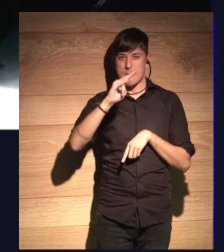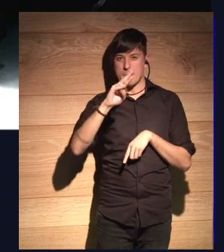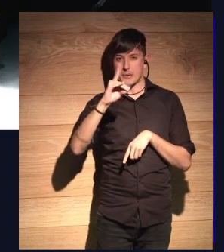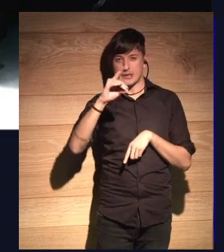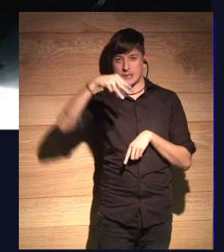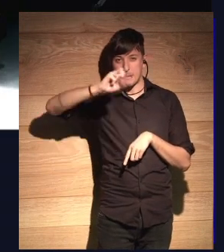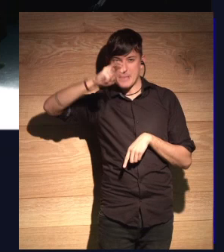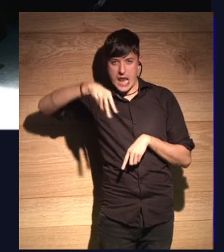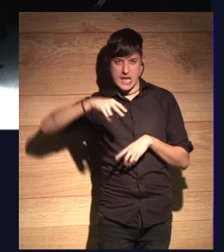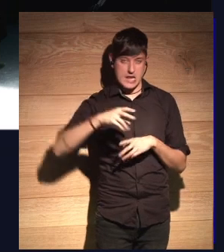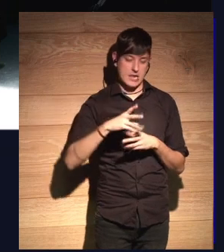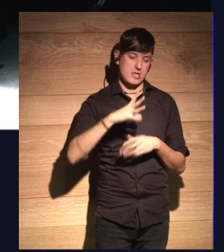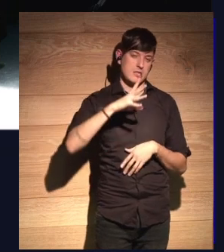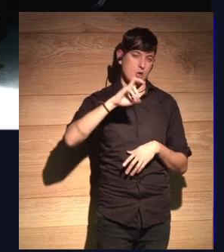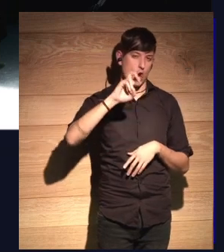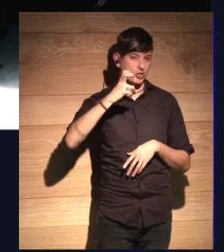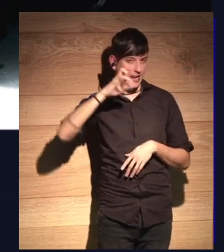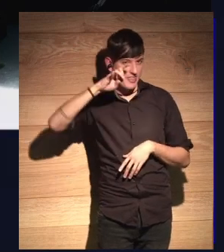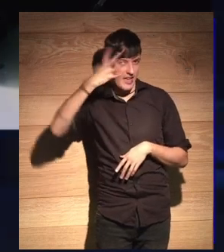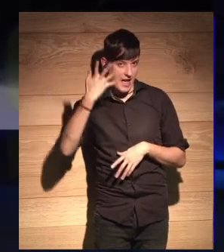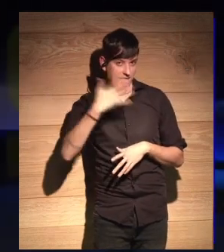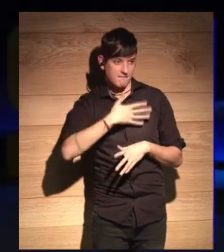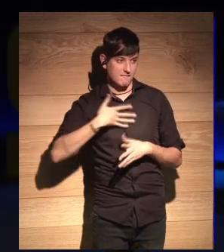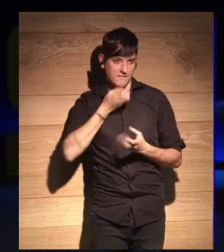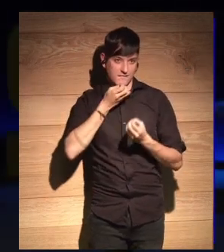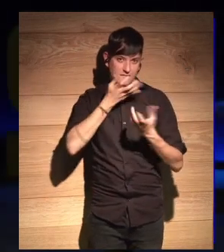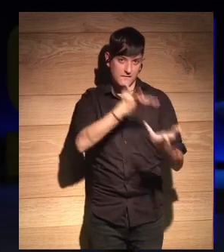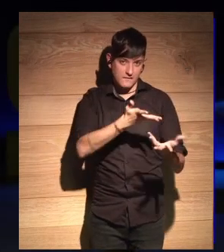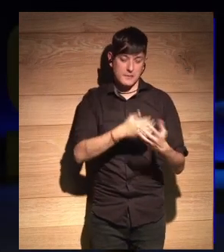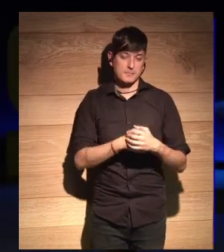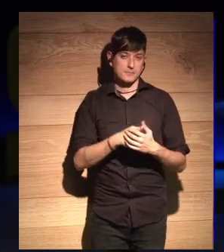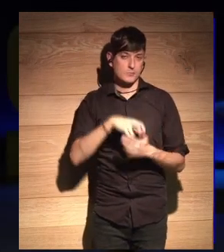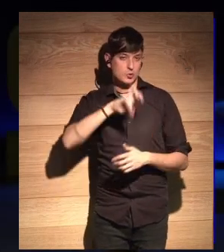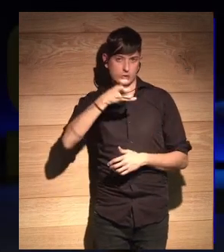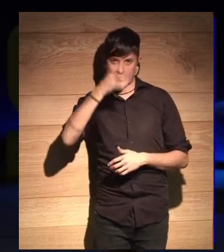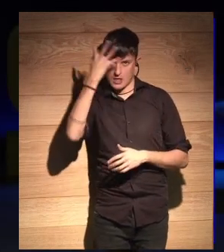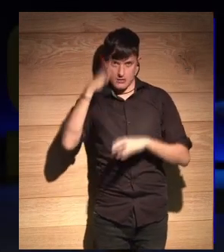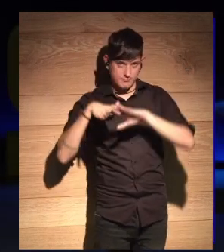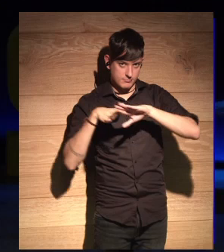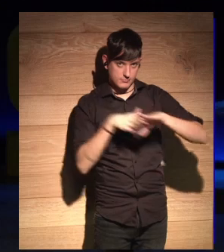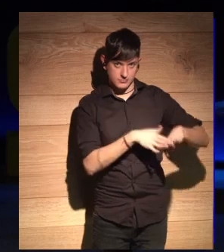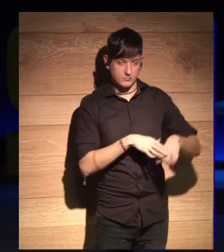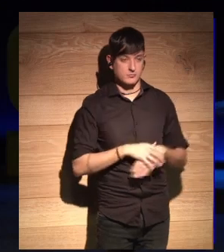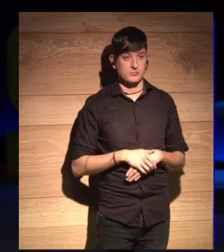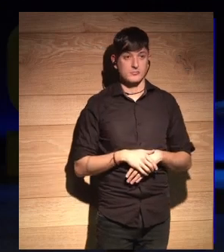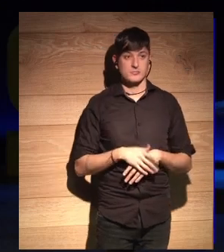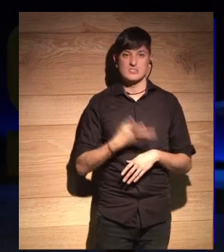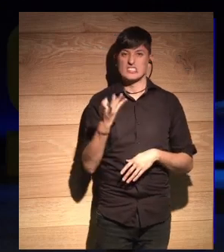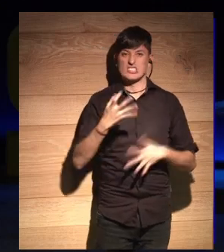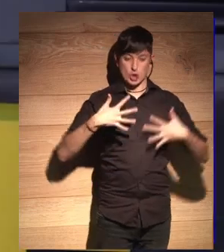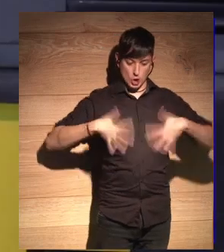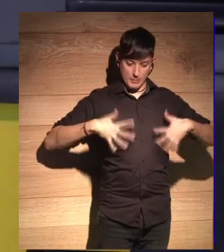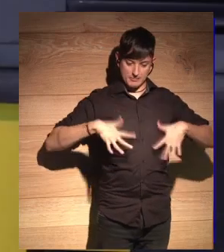And the other idea that I'm going to talk about in my other talk this week is costume. And one of the other things I always wanted to do is use